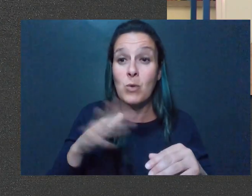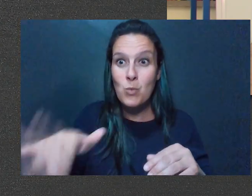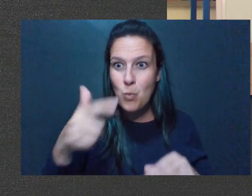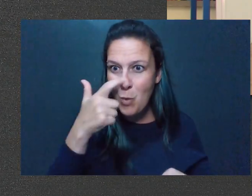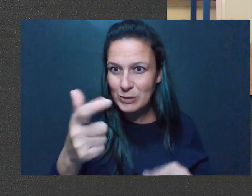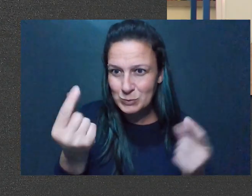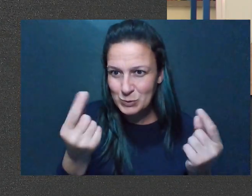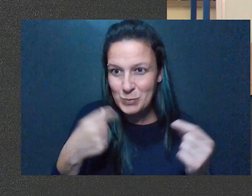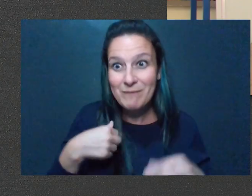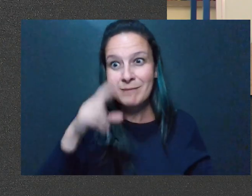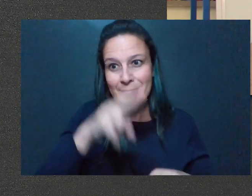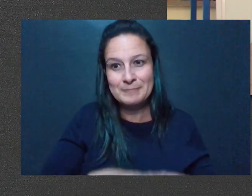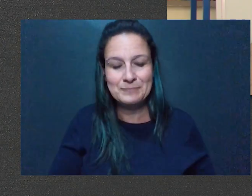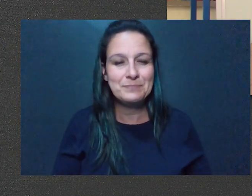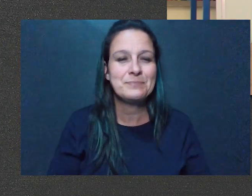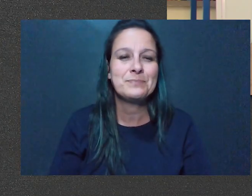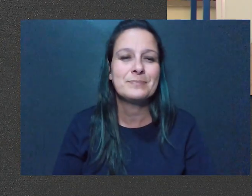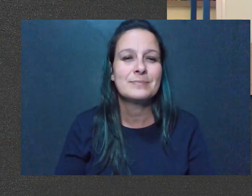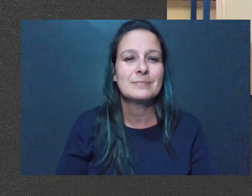gonna do.